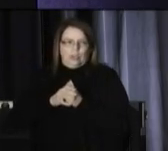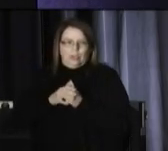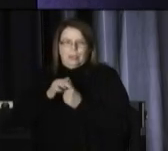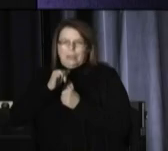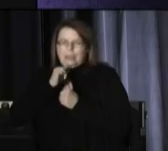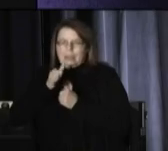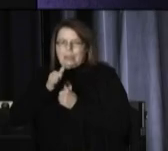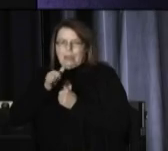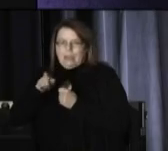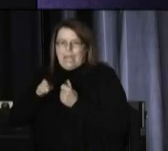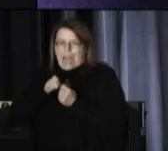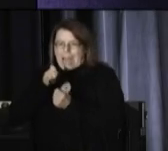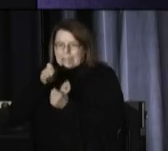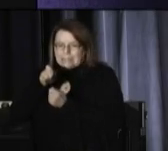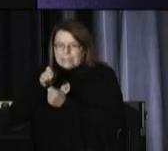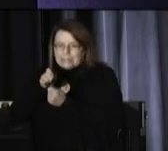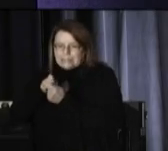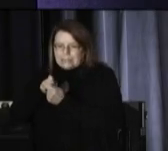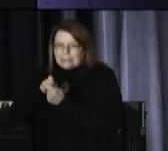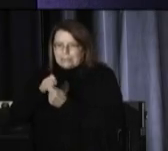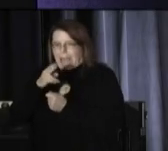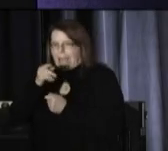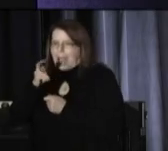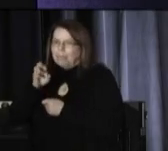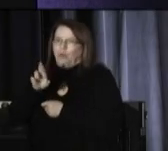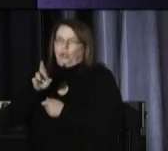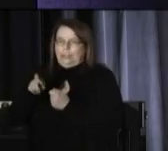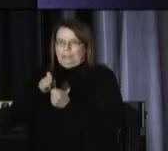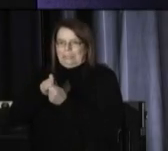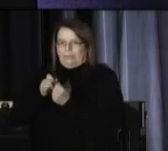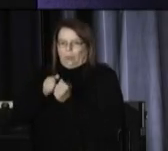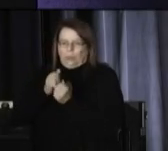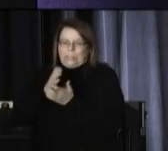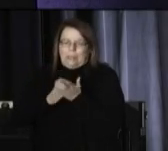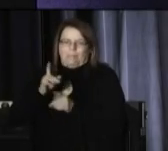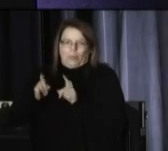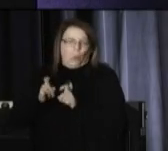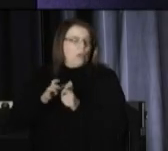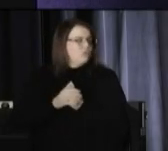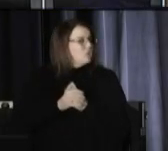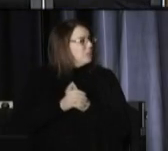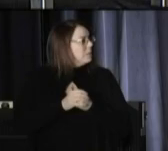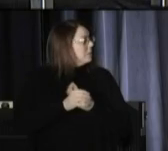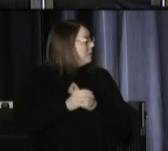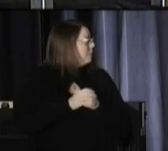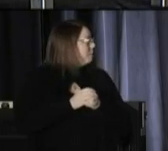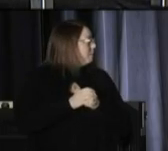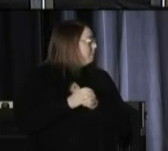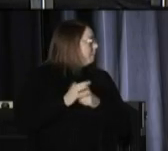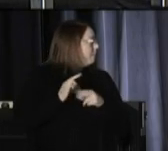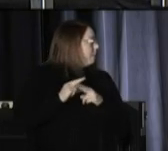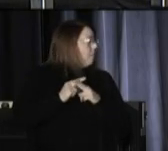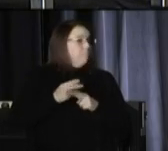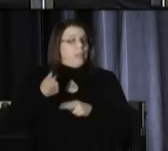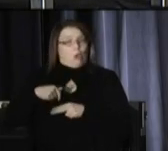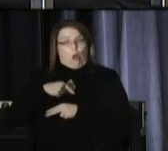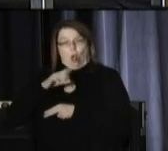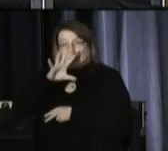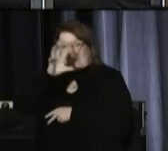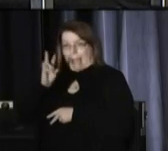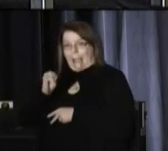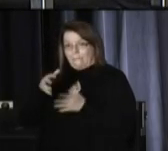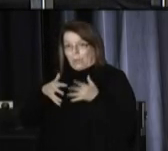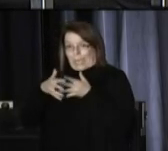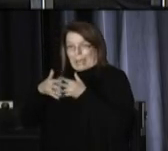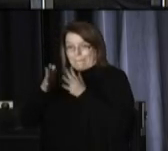specific with some of these questions. It's so funny because that moment in my poem where I'm like, they call us African Americans to, you know, save